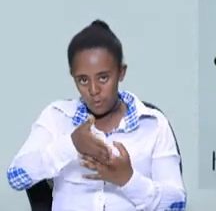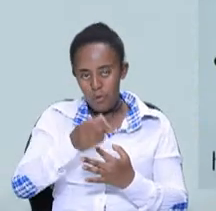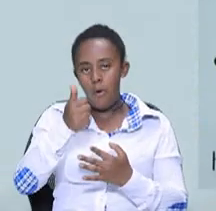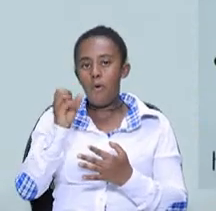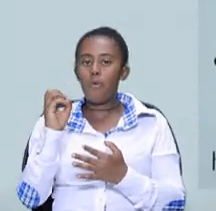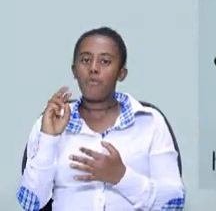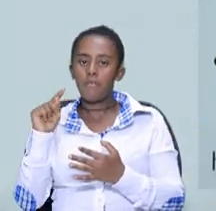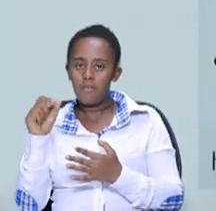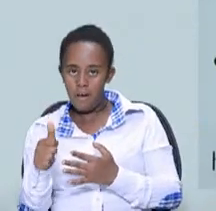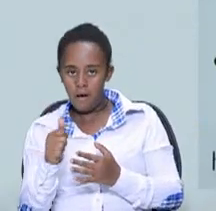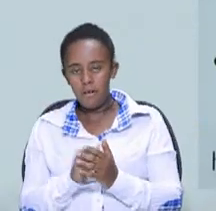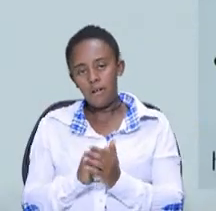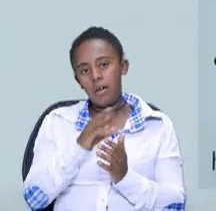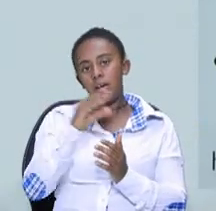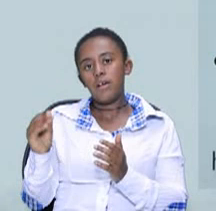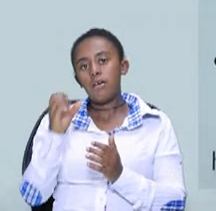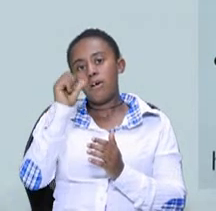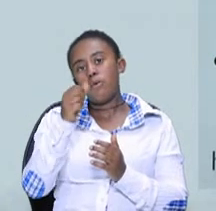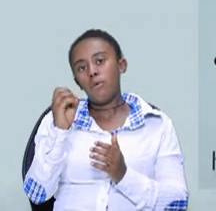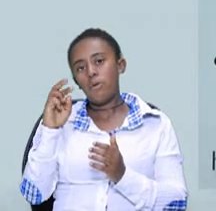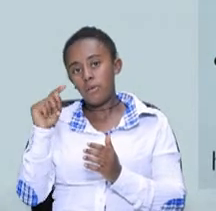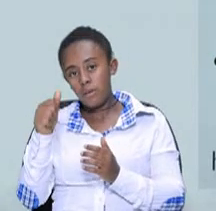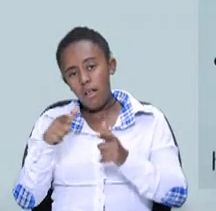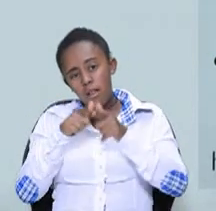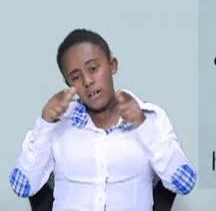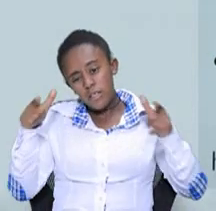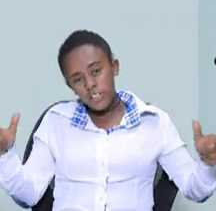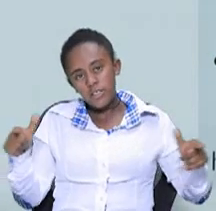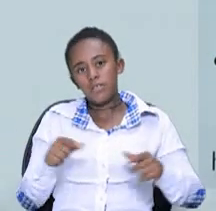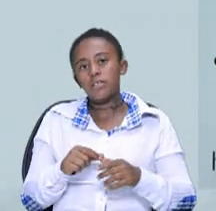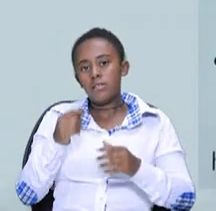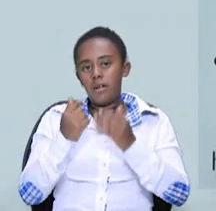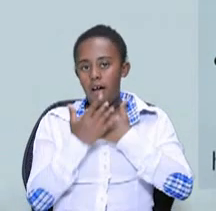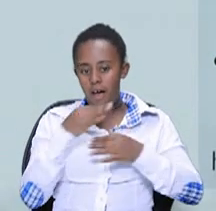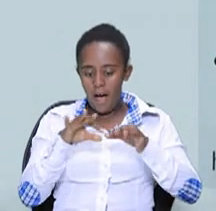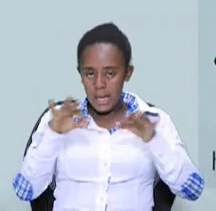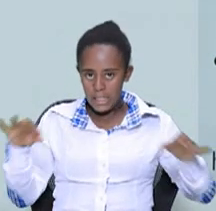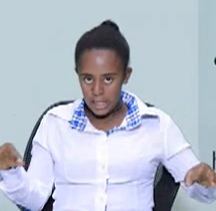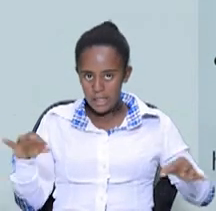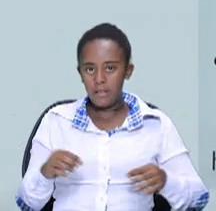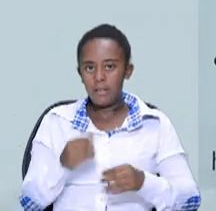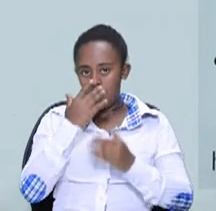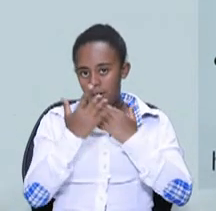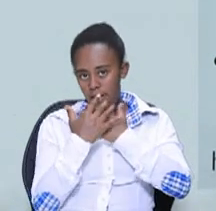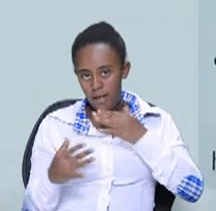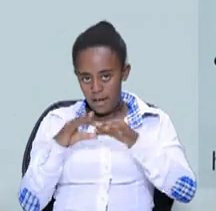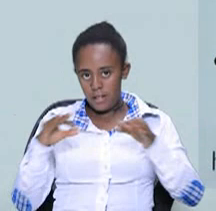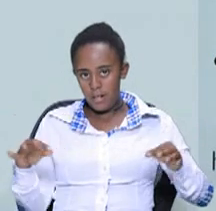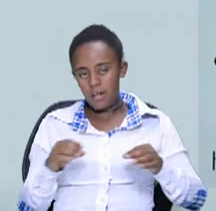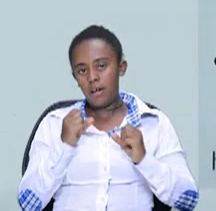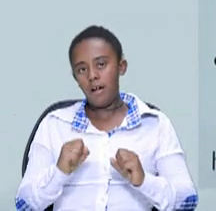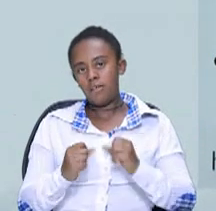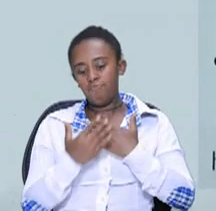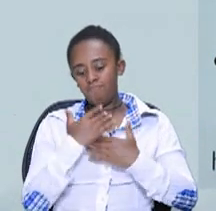aorta. And the aorta, as you know, is the largest artery, and arteries can pump blood